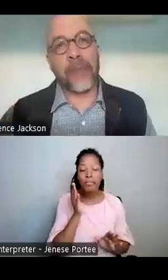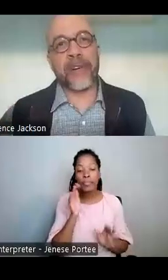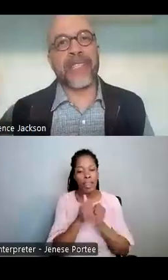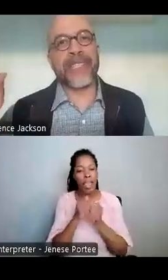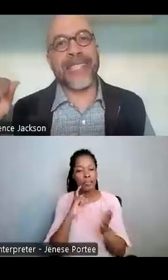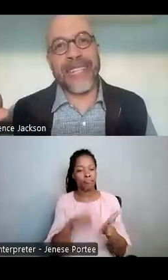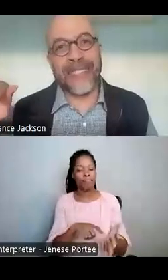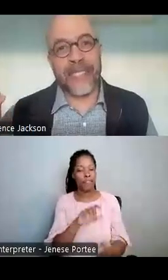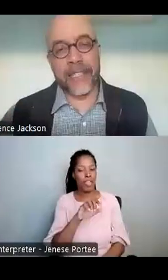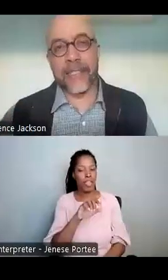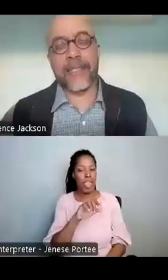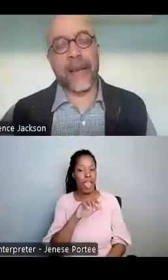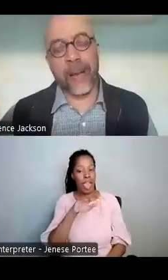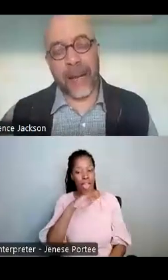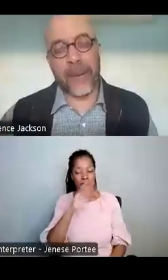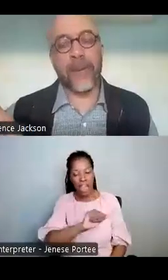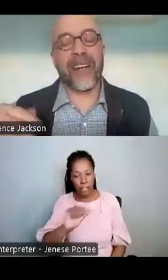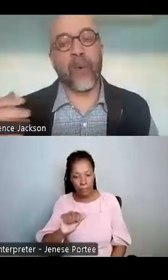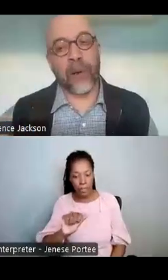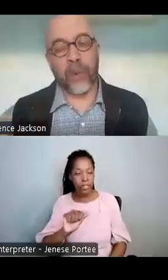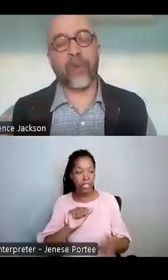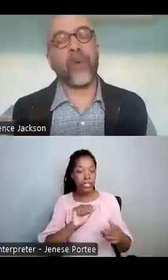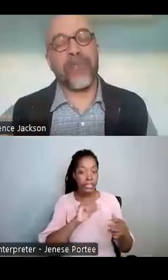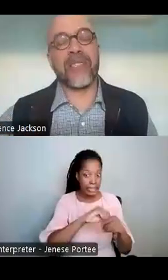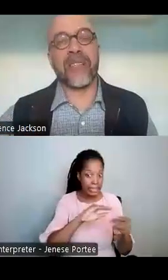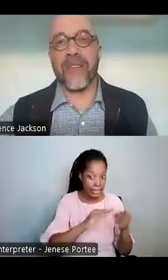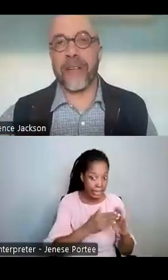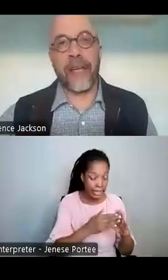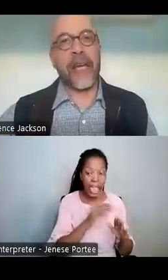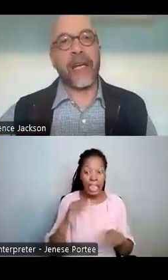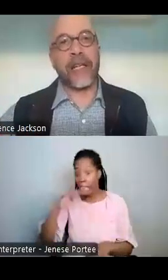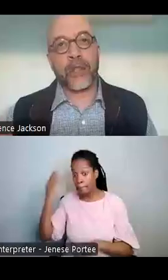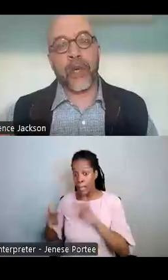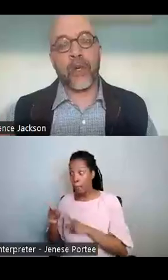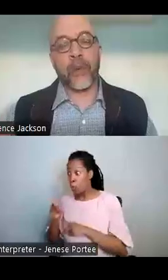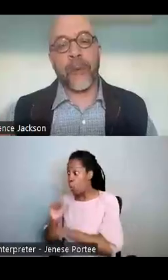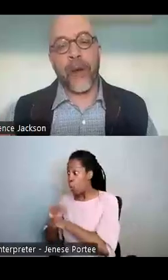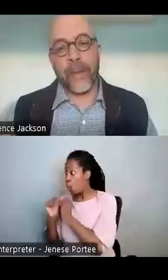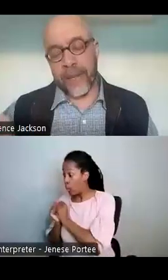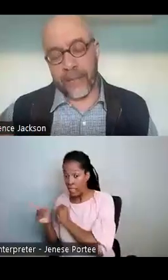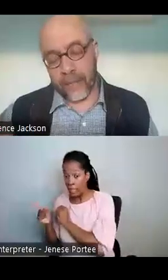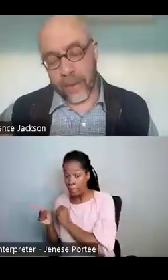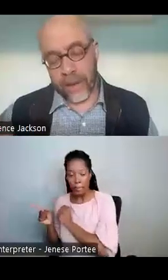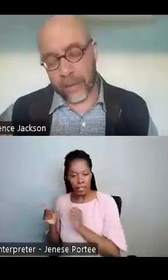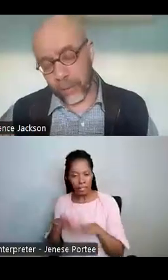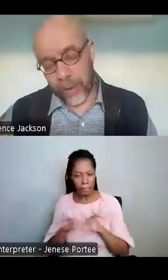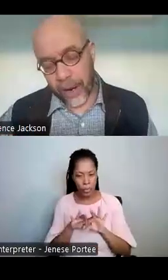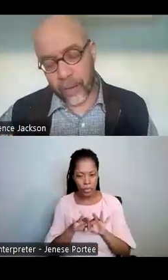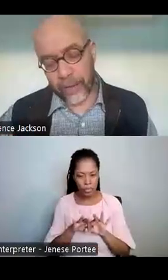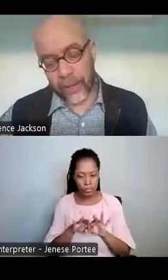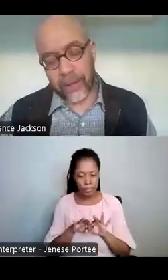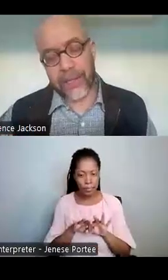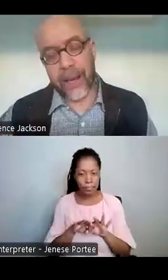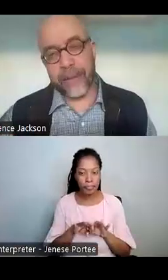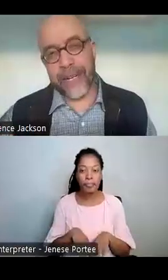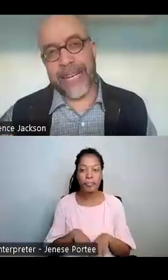African Americans in cities and Black people that he worked with would be significant. Latrobe, as I have on